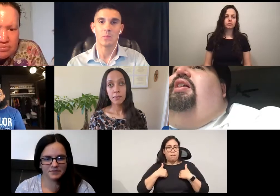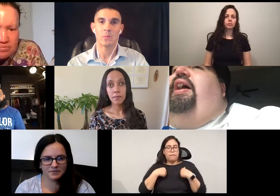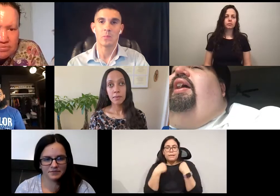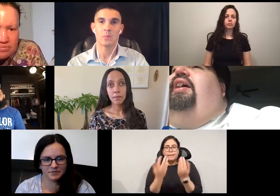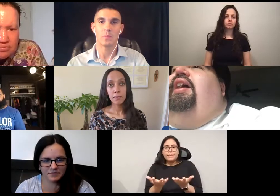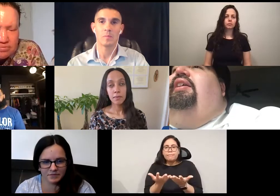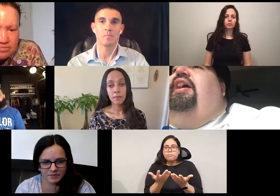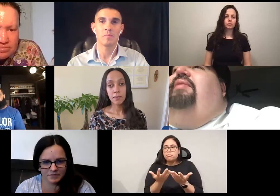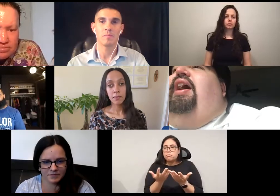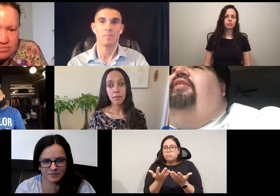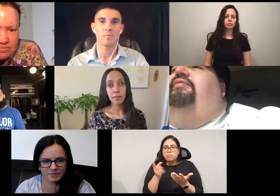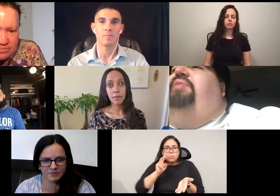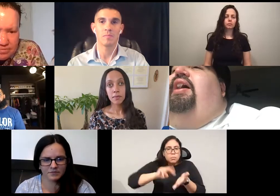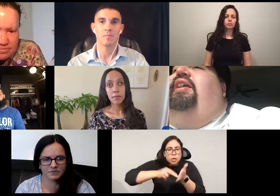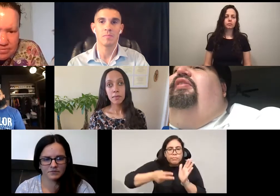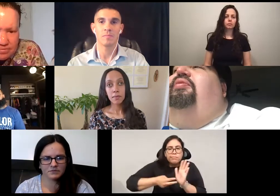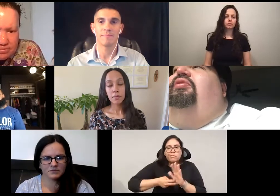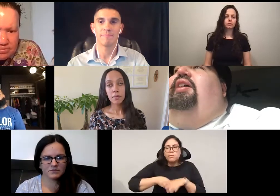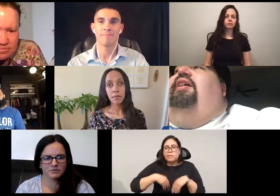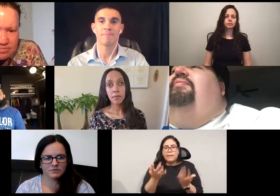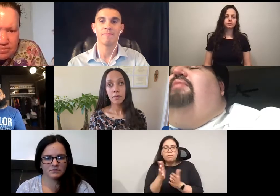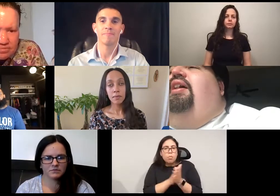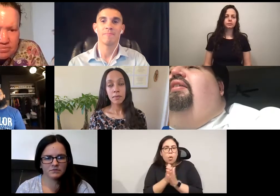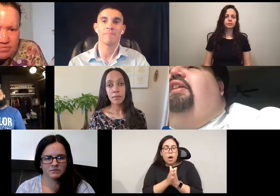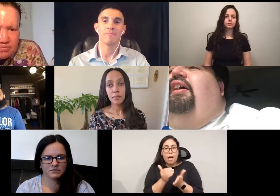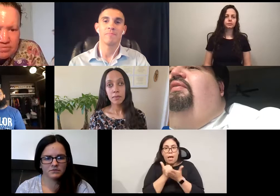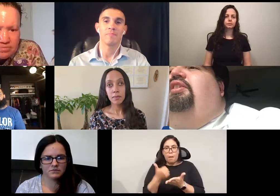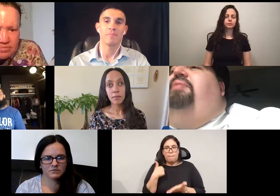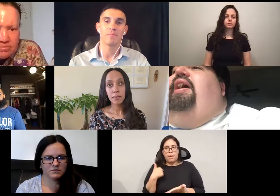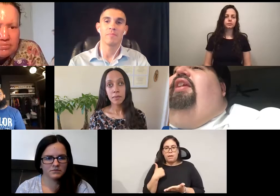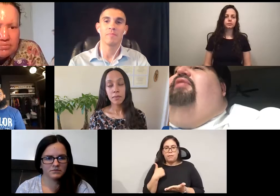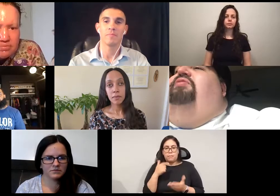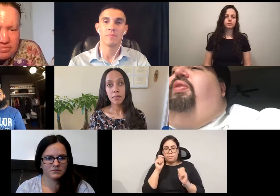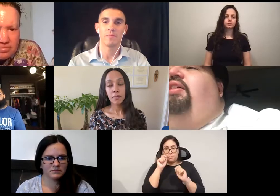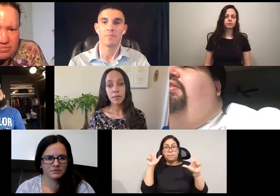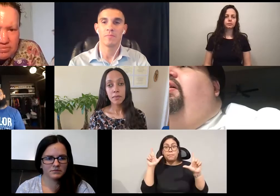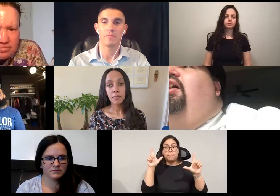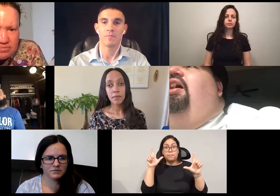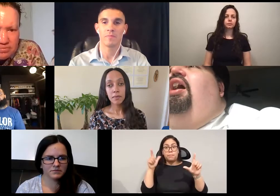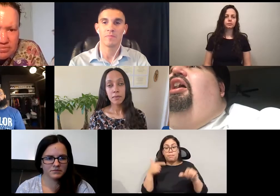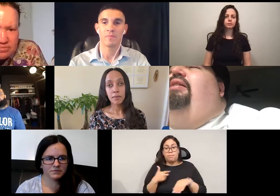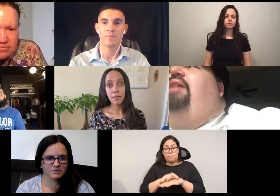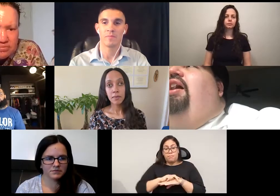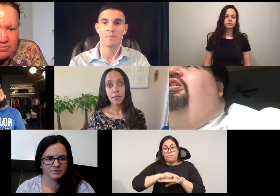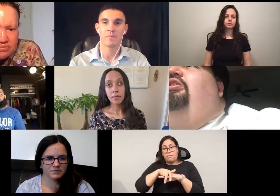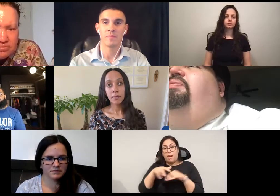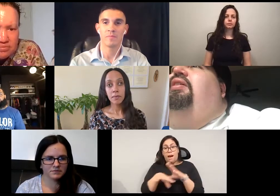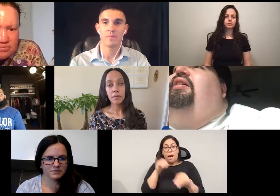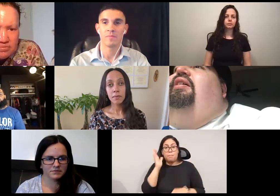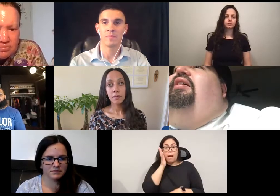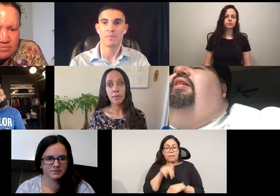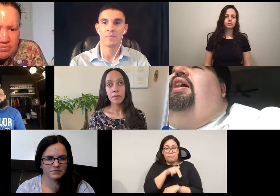motivation that it can get me out of bed in the morning and make dealing with the pain worth it. I